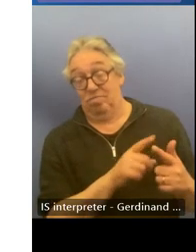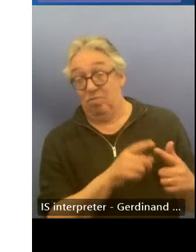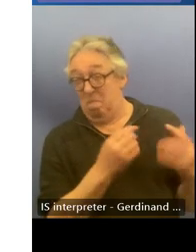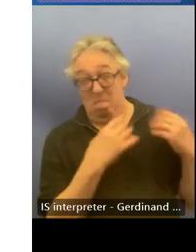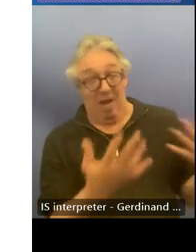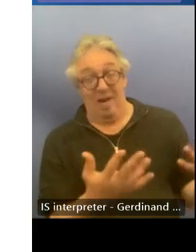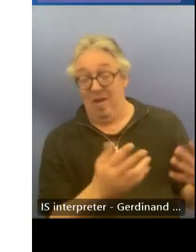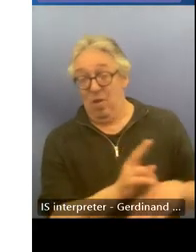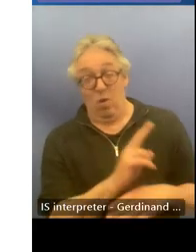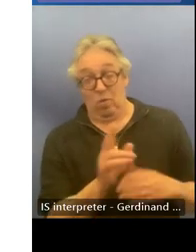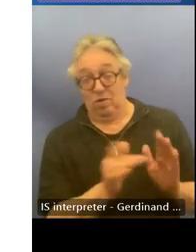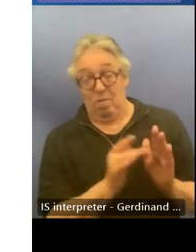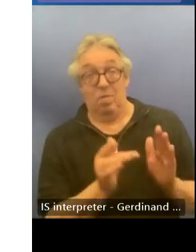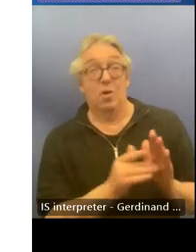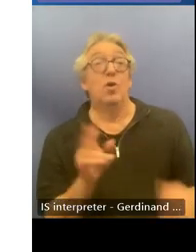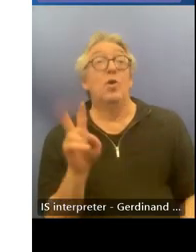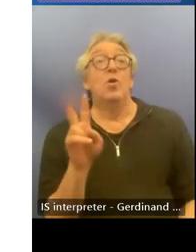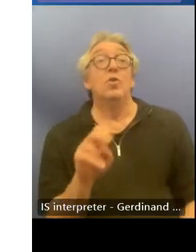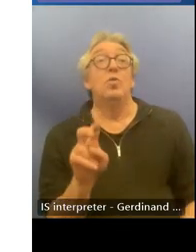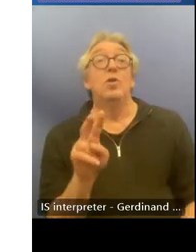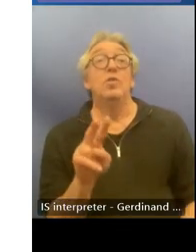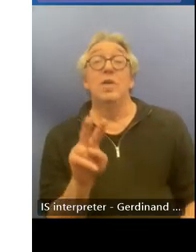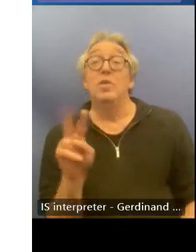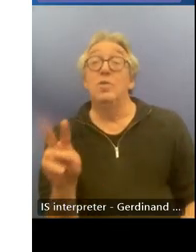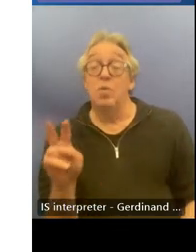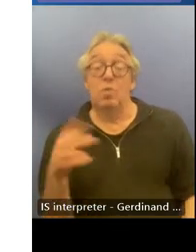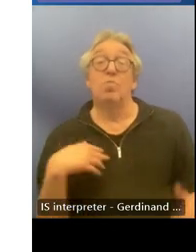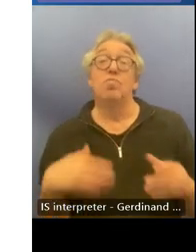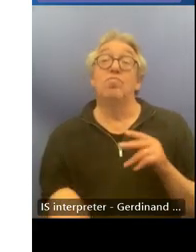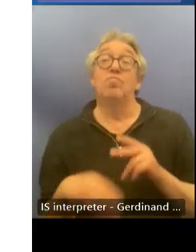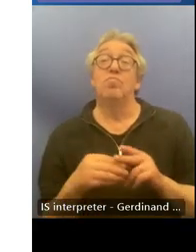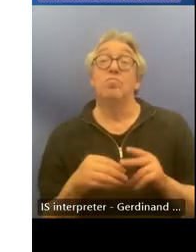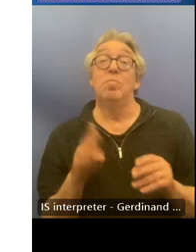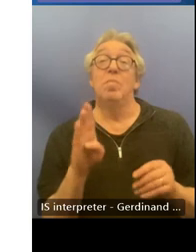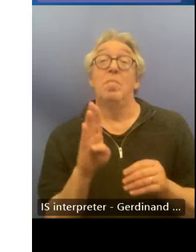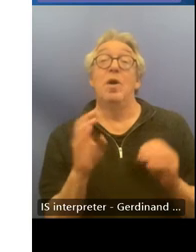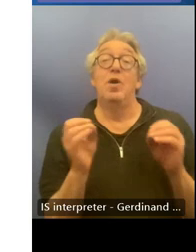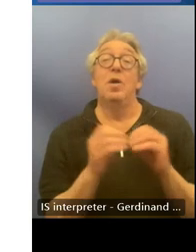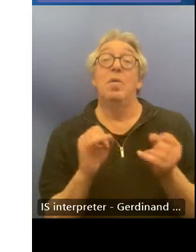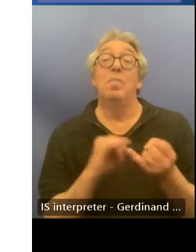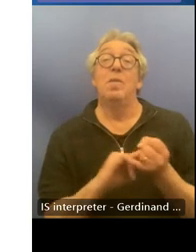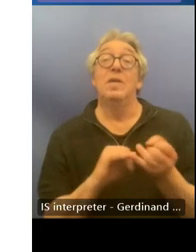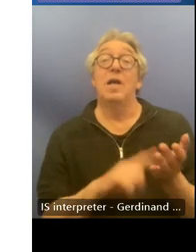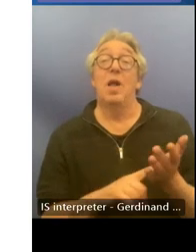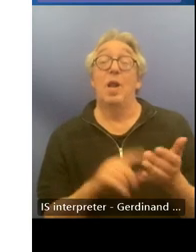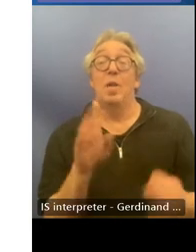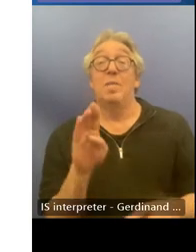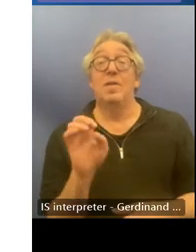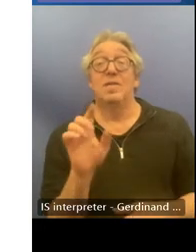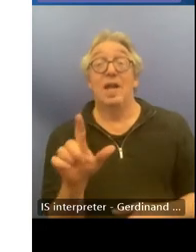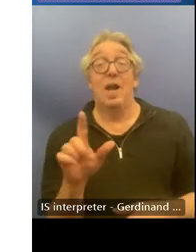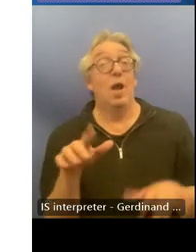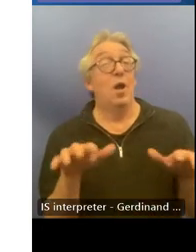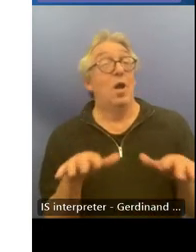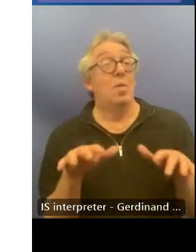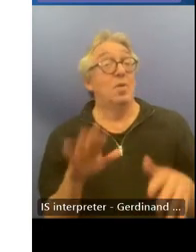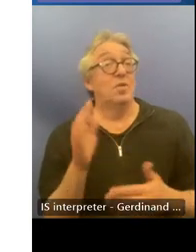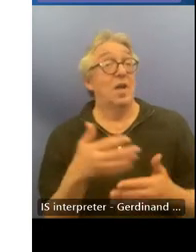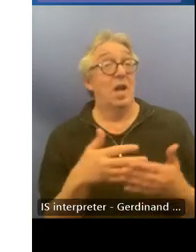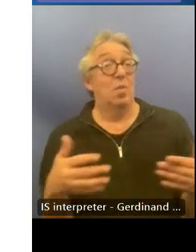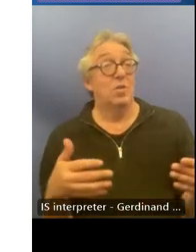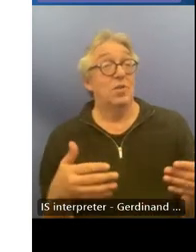we introduced British Sign Language. Last year, we reached one and a half million users by the end of the year, which